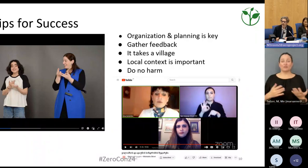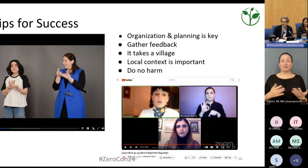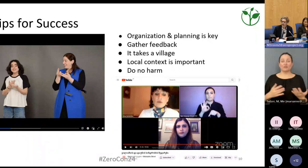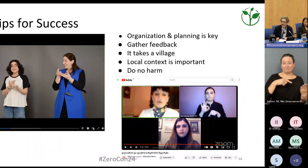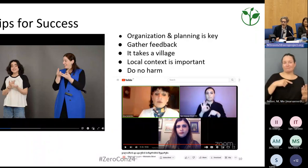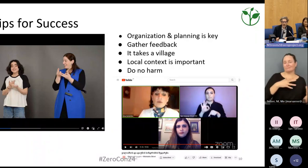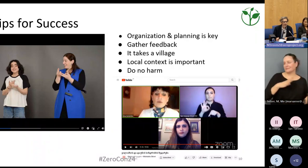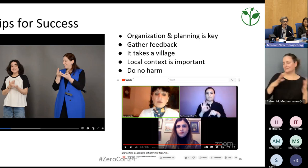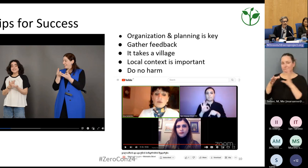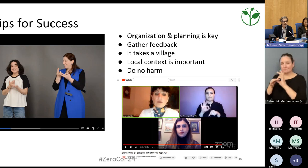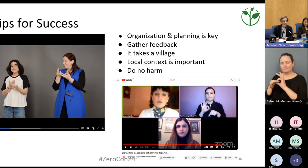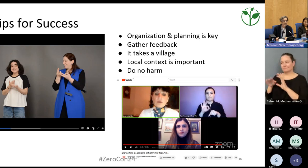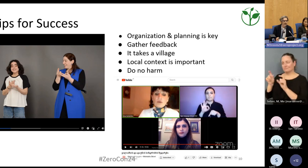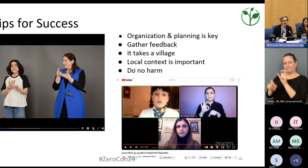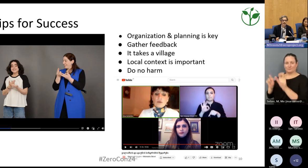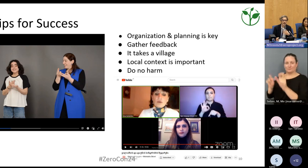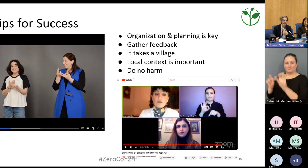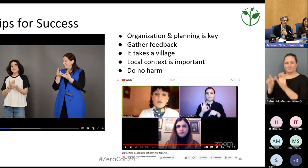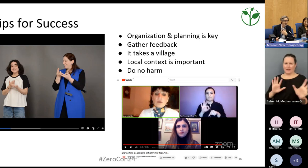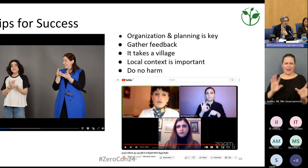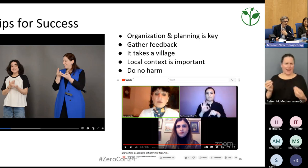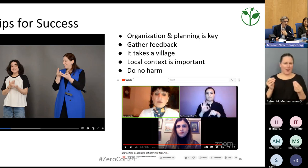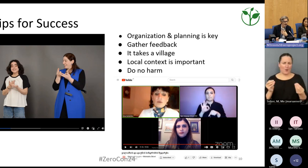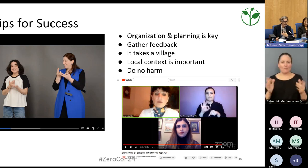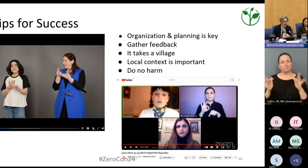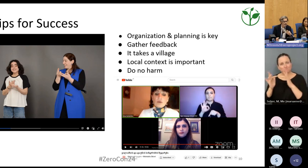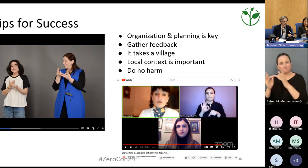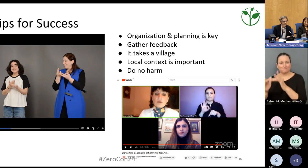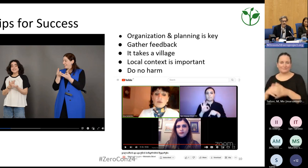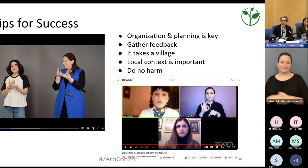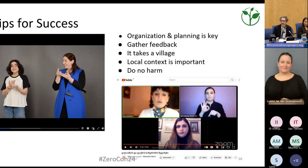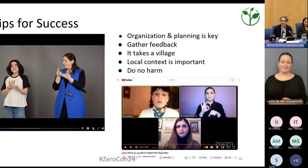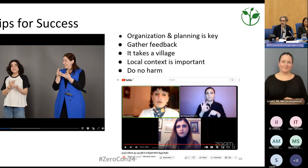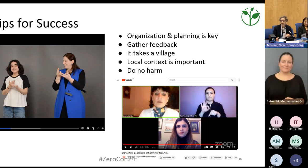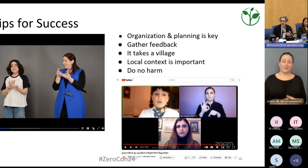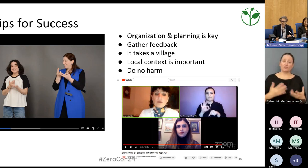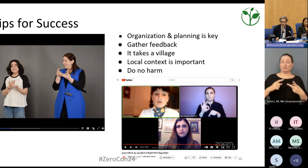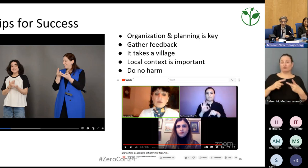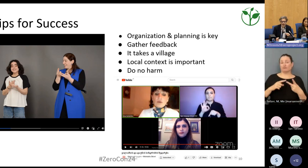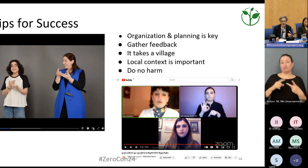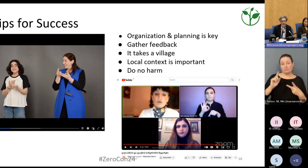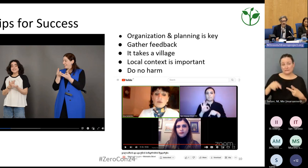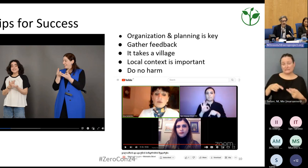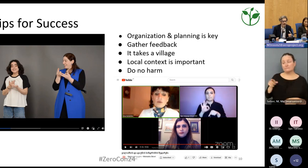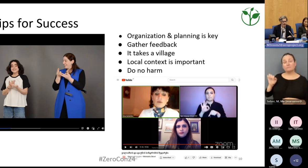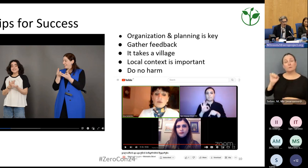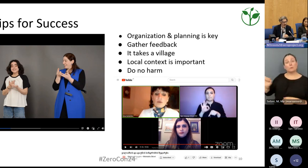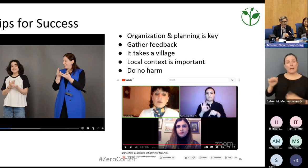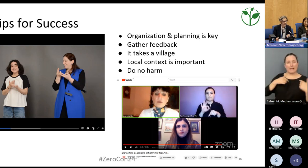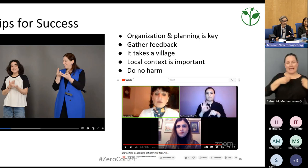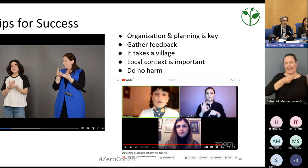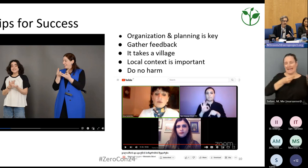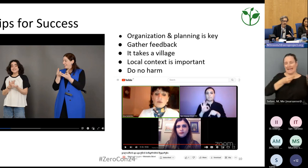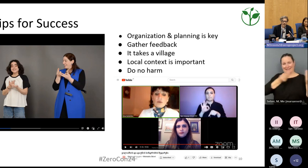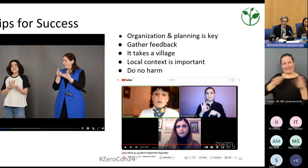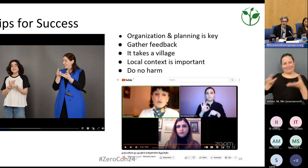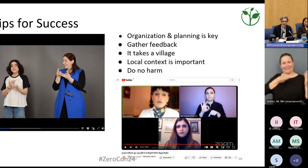information? Gather feedback. Again, you're going to think you know a lot about what the needs are, but until you really look and